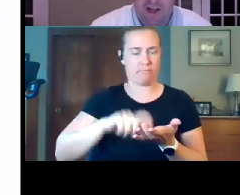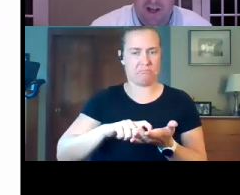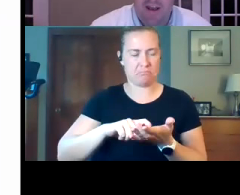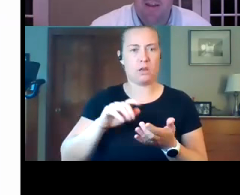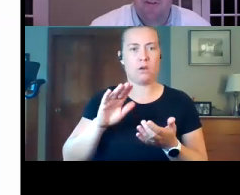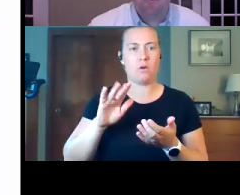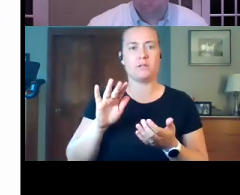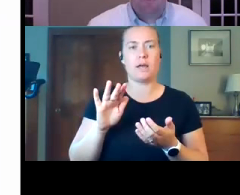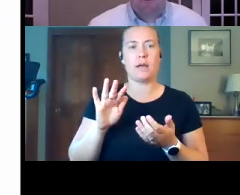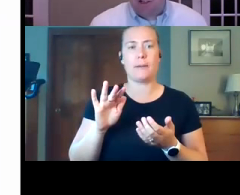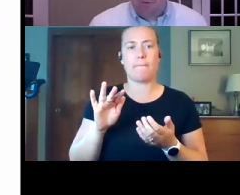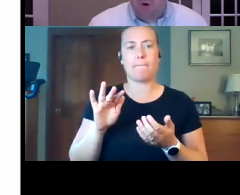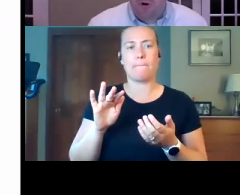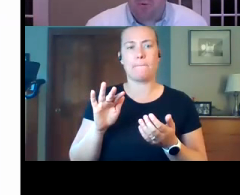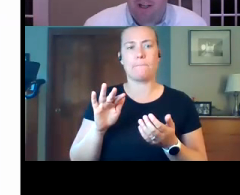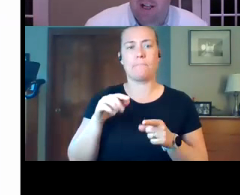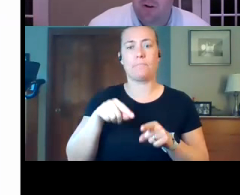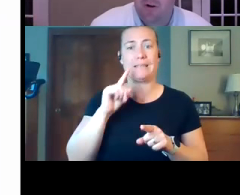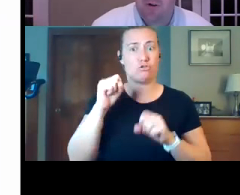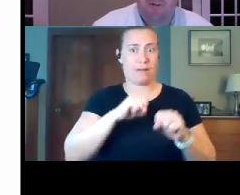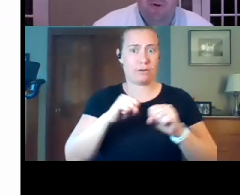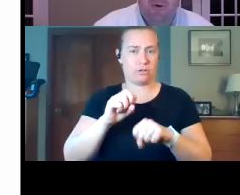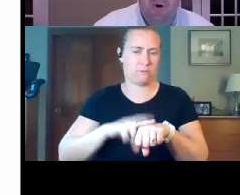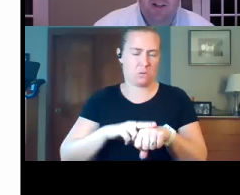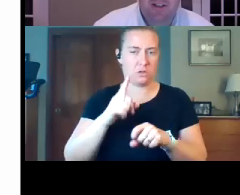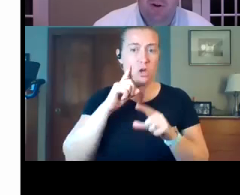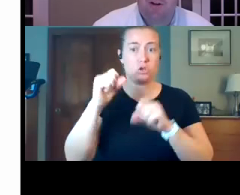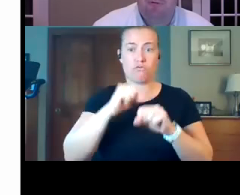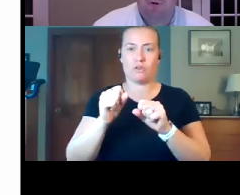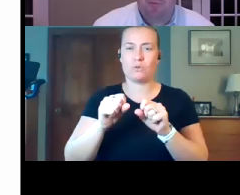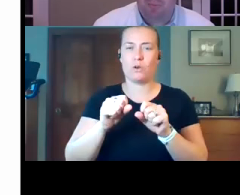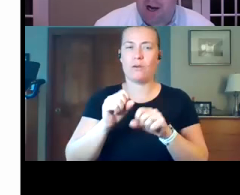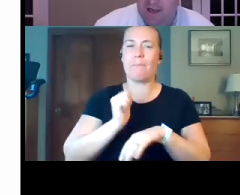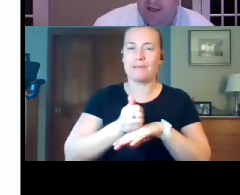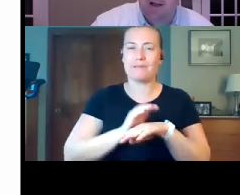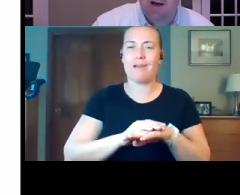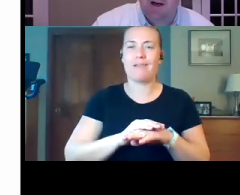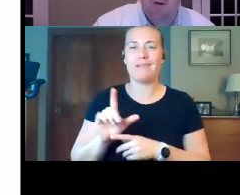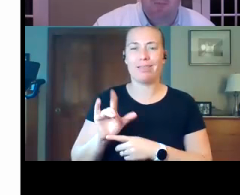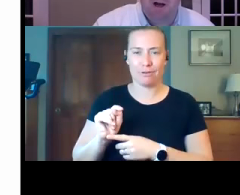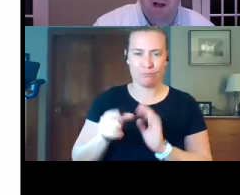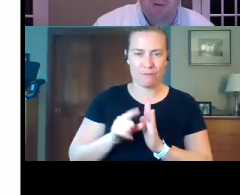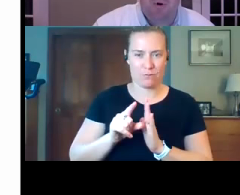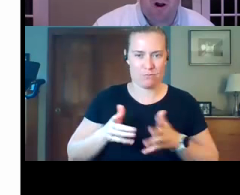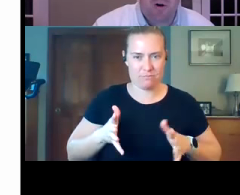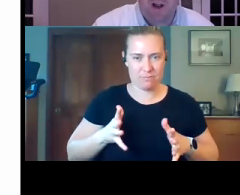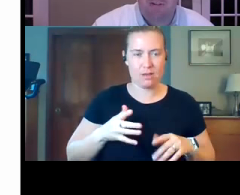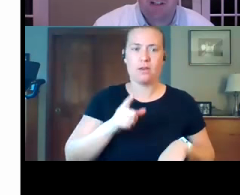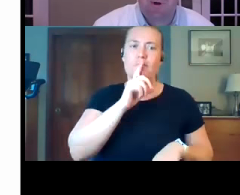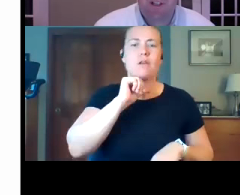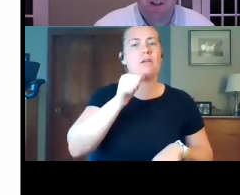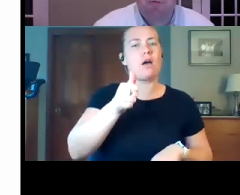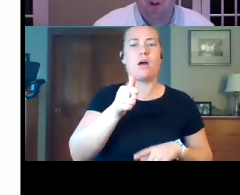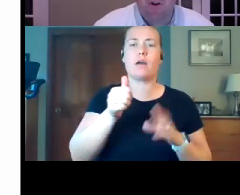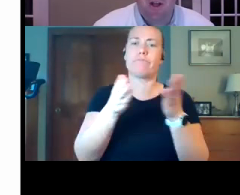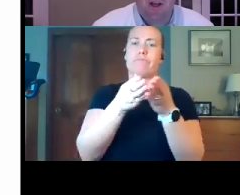was that these strategies, of course, were based on a literature review. They weren't necessarily informed by a broader array of experts